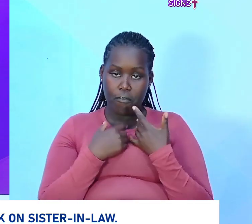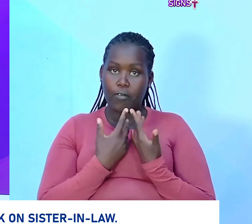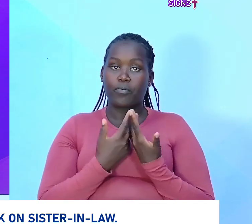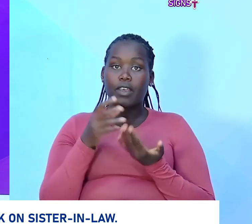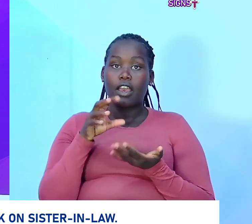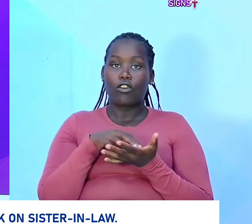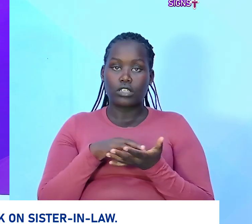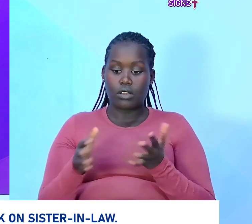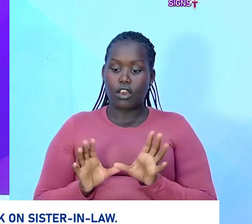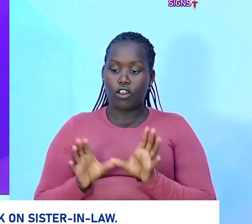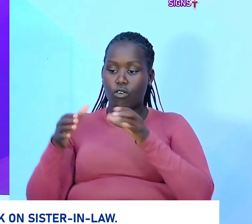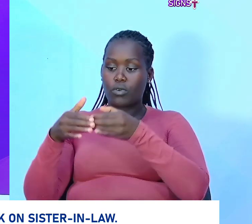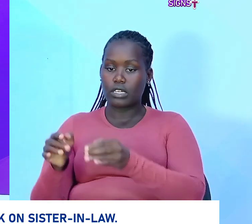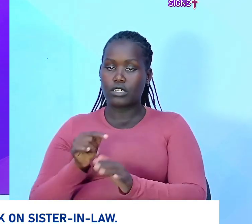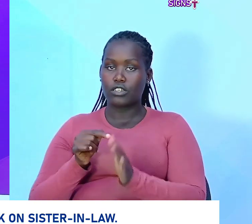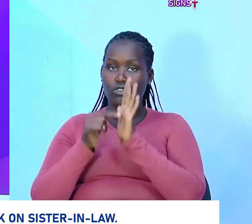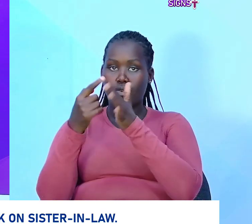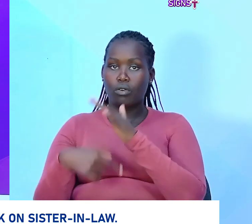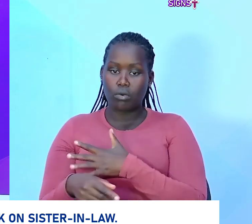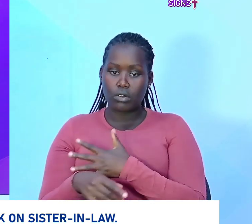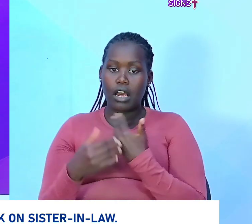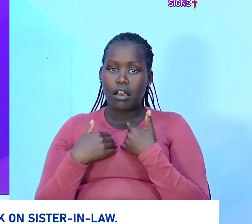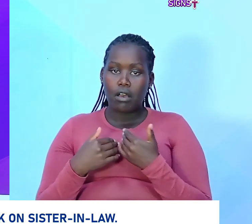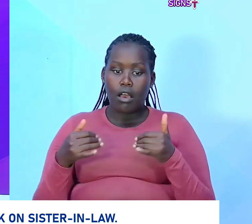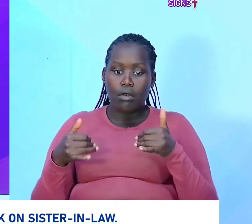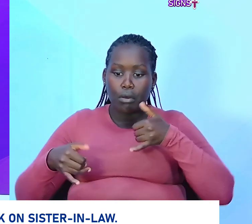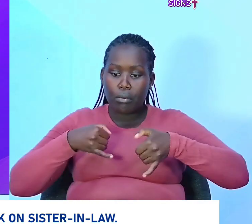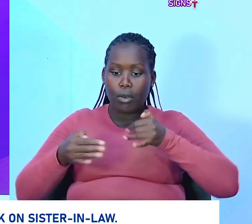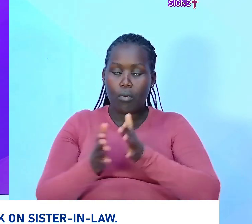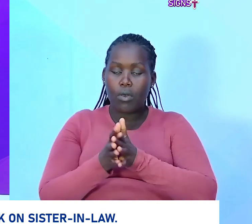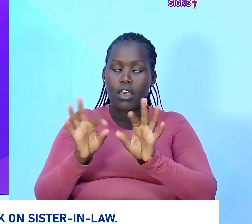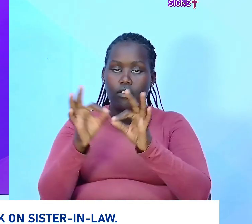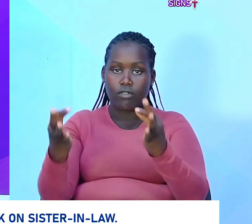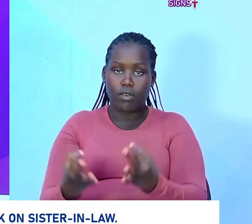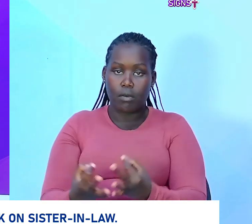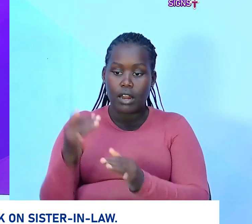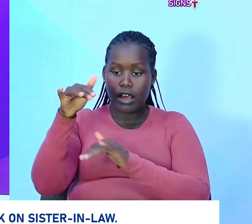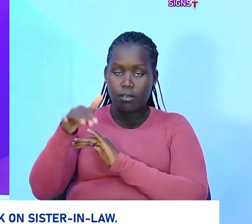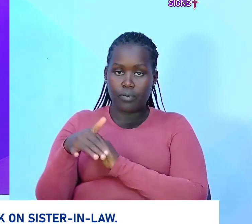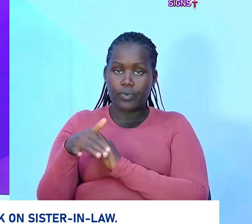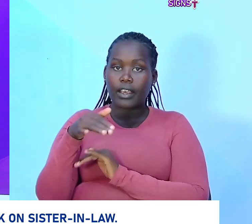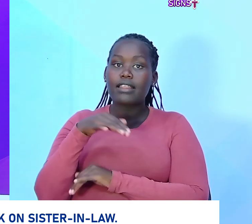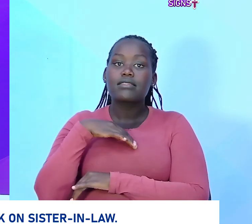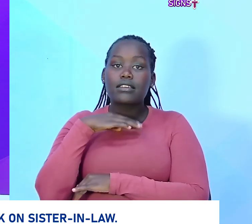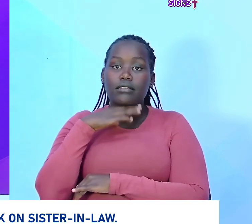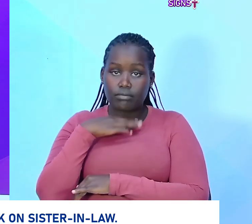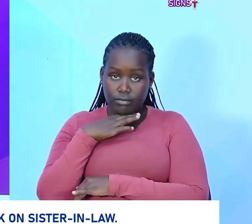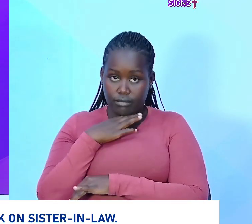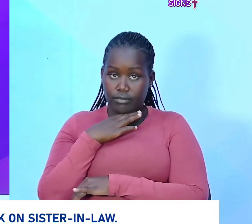the community, highlighting underlying tensions within the family. The late Akalimat's family